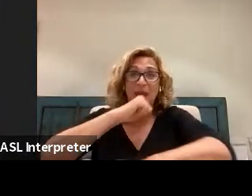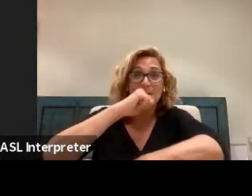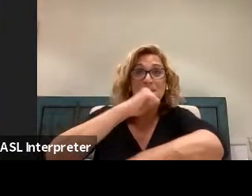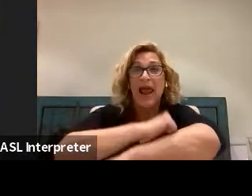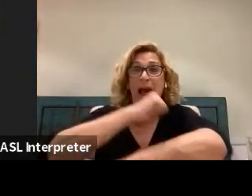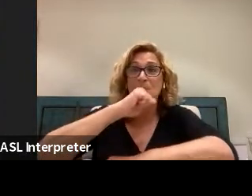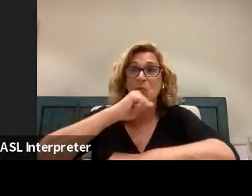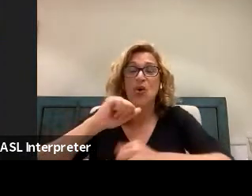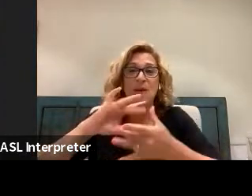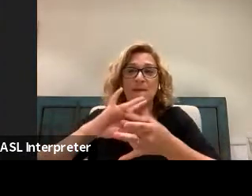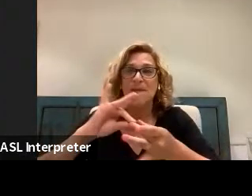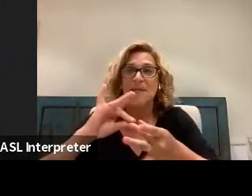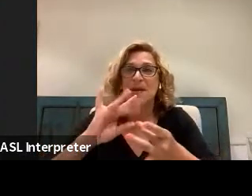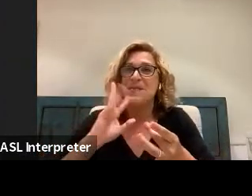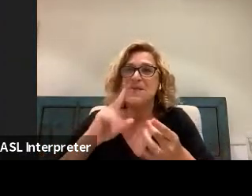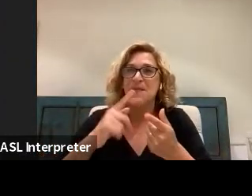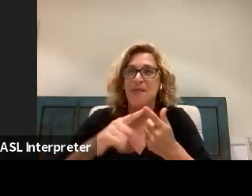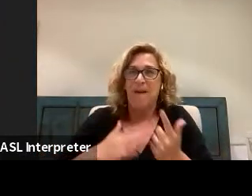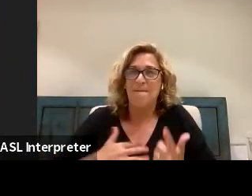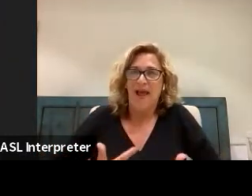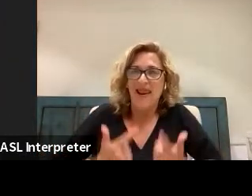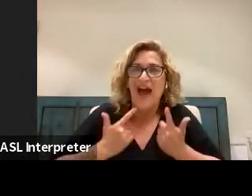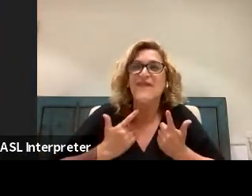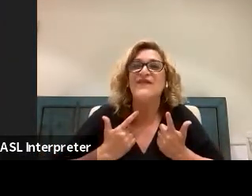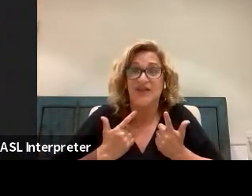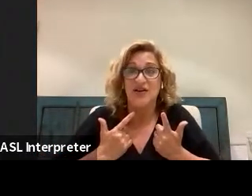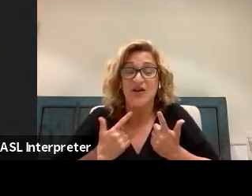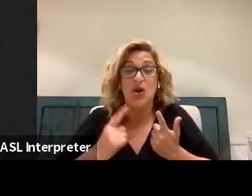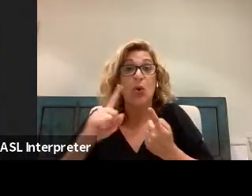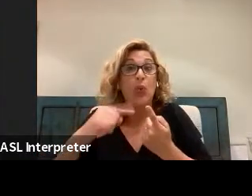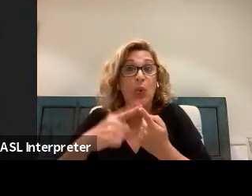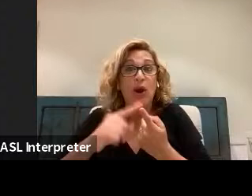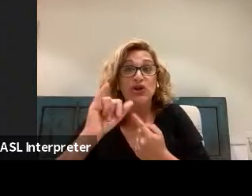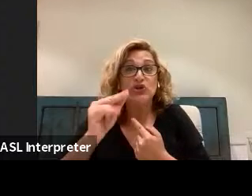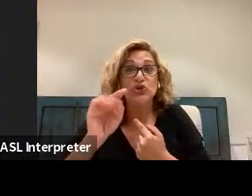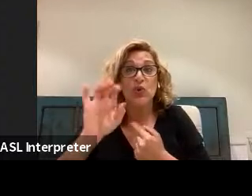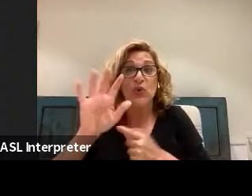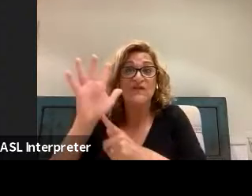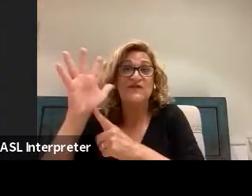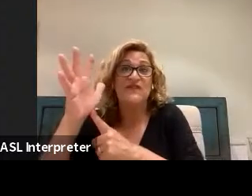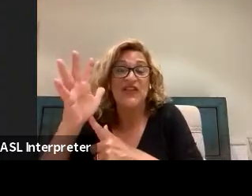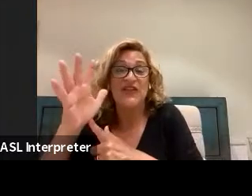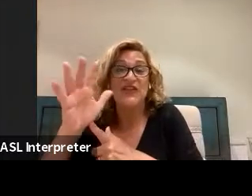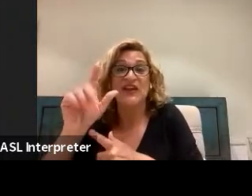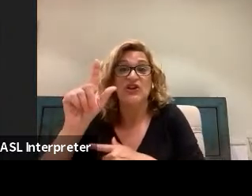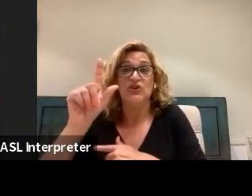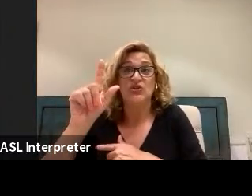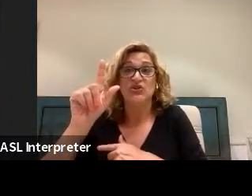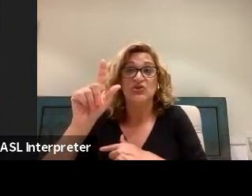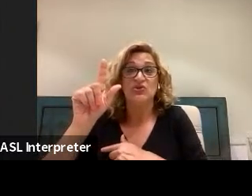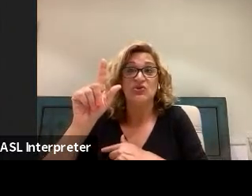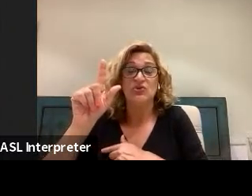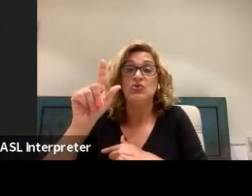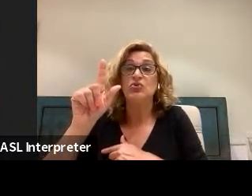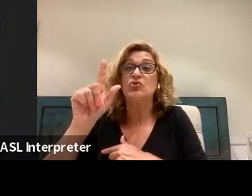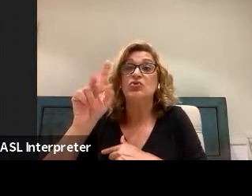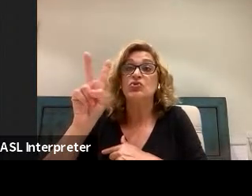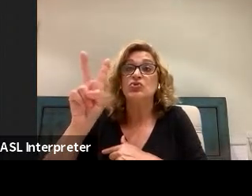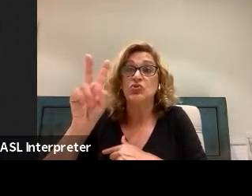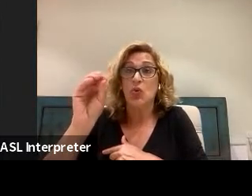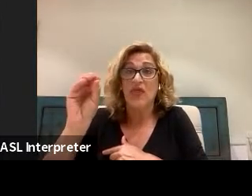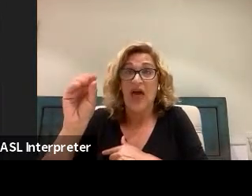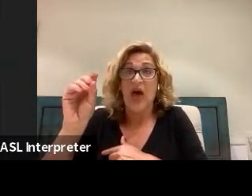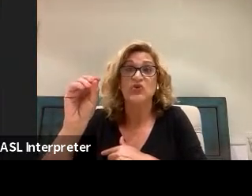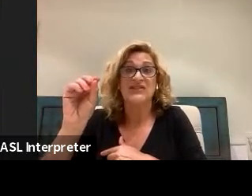the two best days of my life were June 5th, 2000. The two best days of my